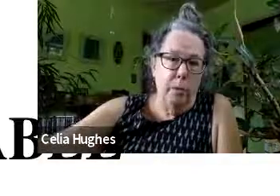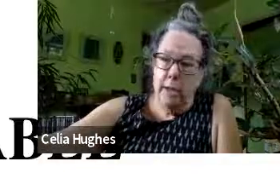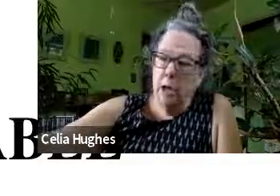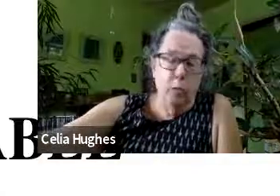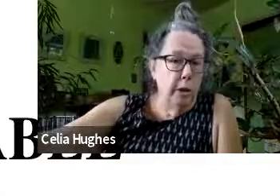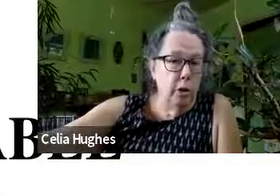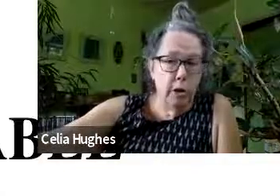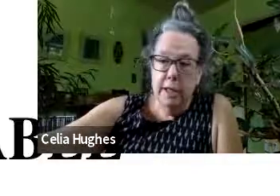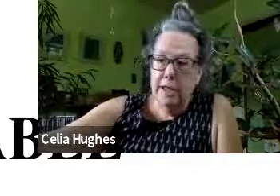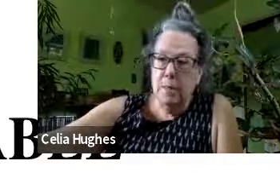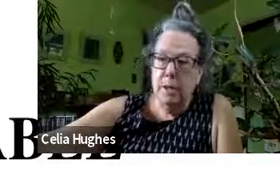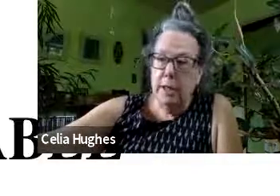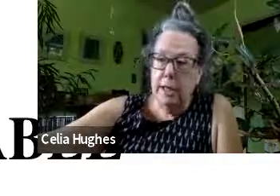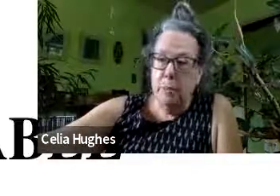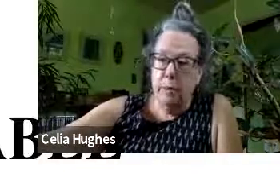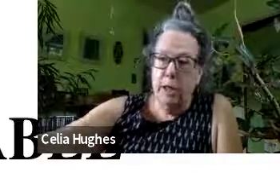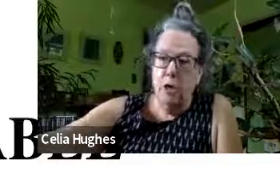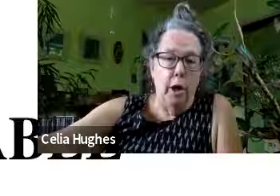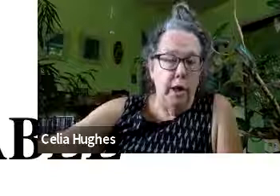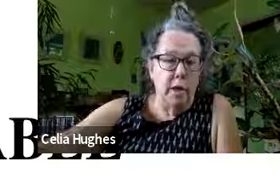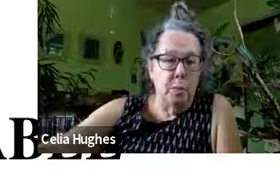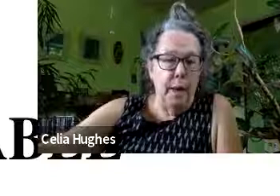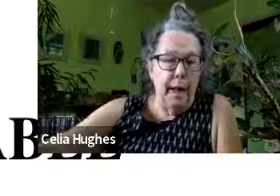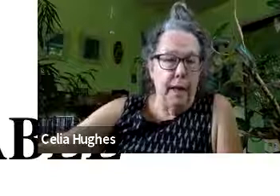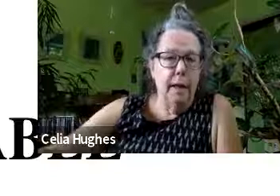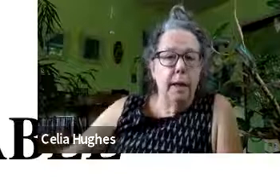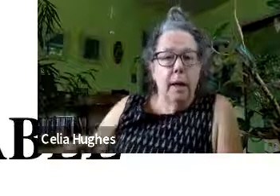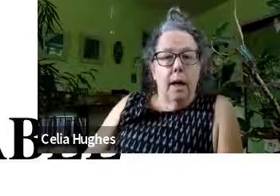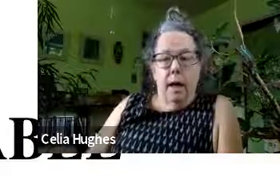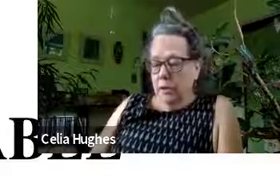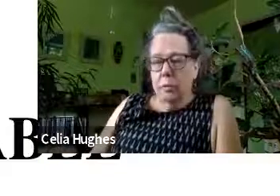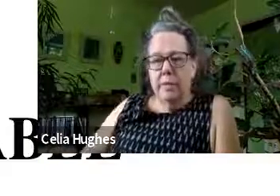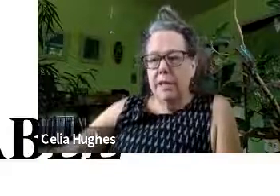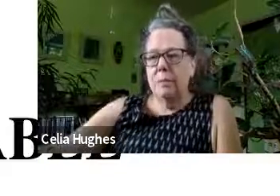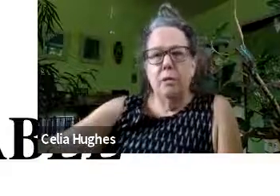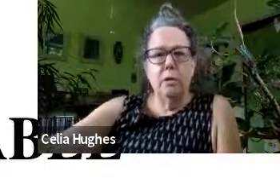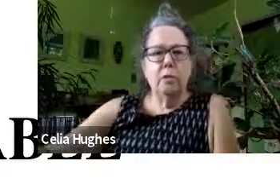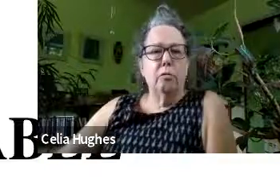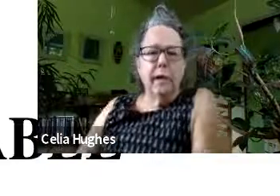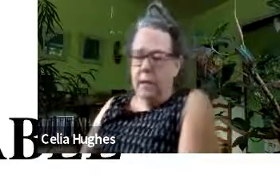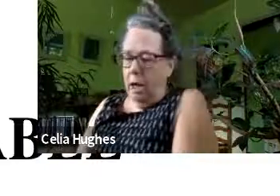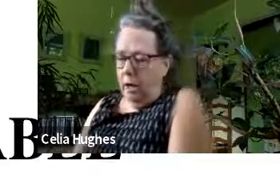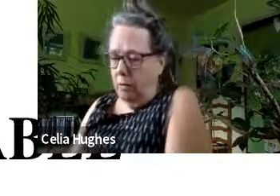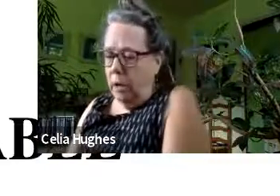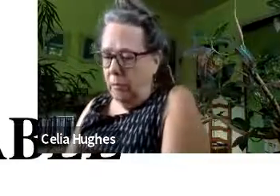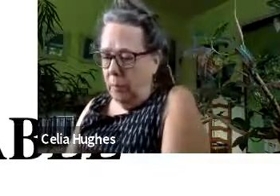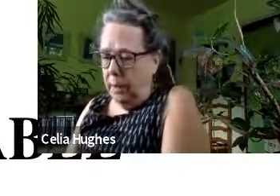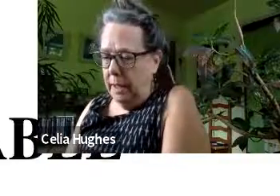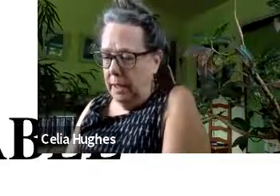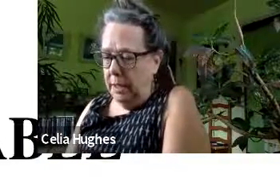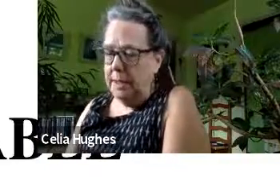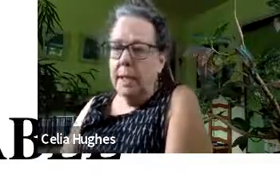to be really good accessibility and to bring your audience back. So we've got three